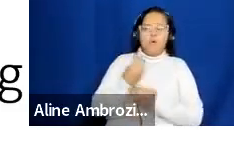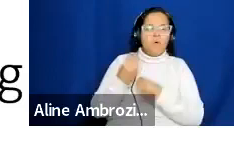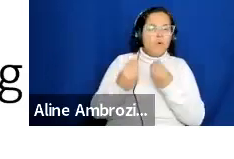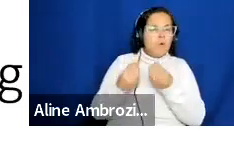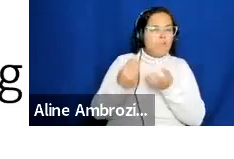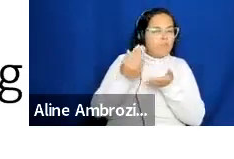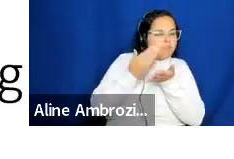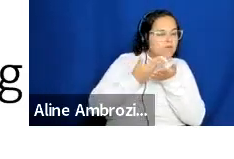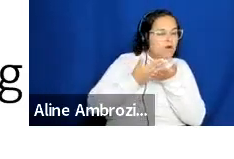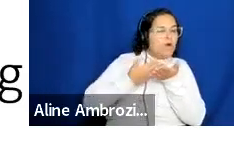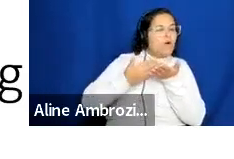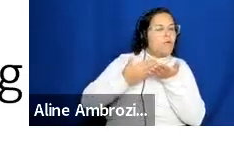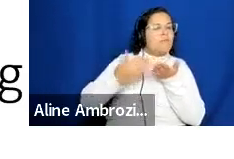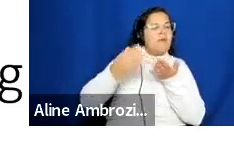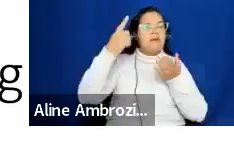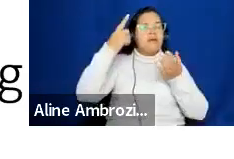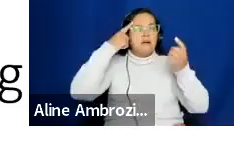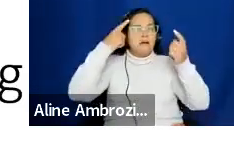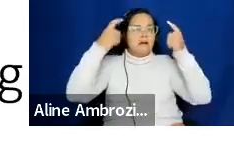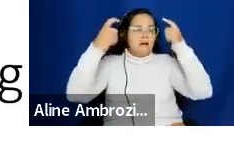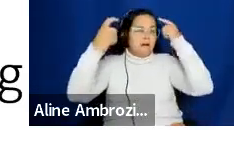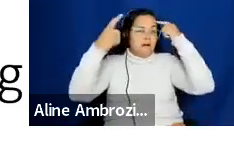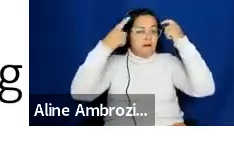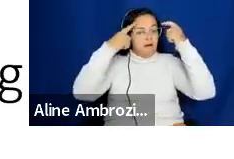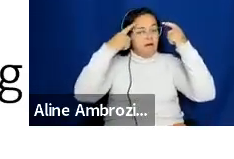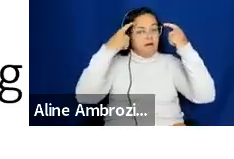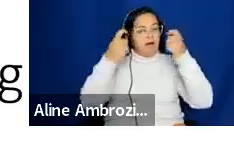the beginnings of